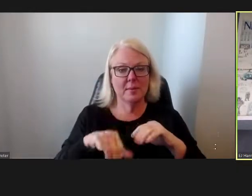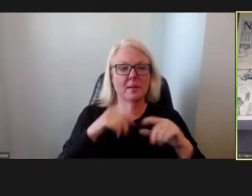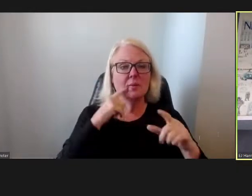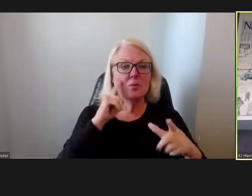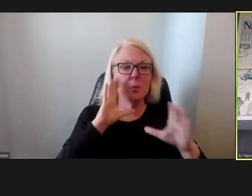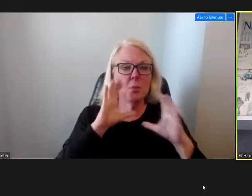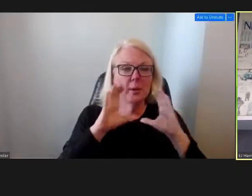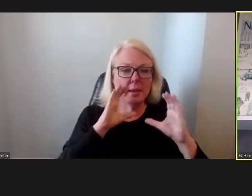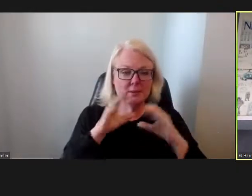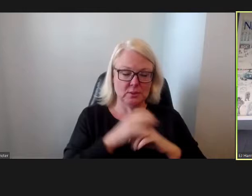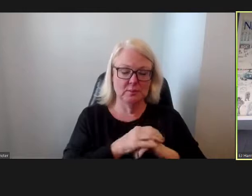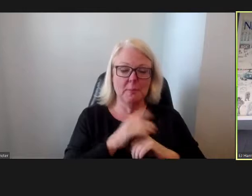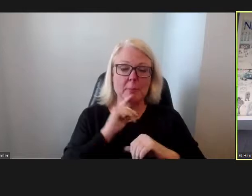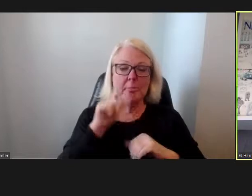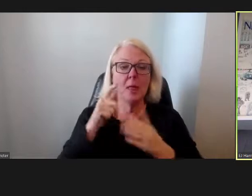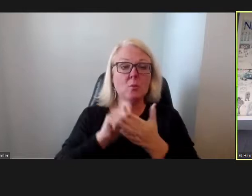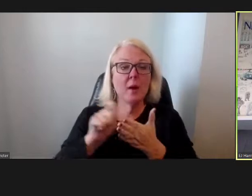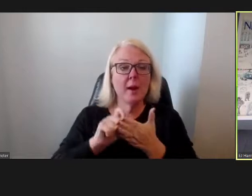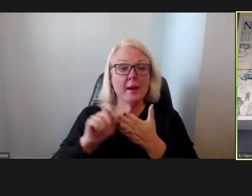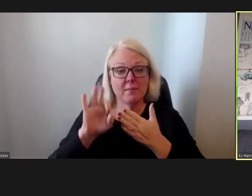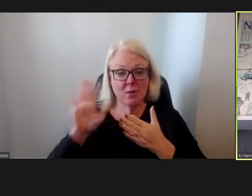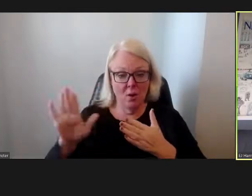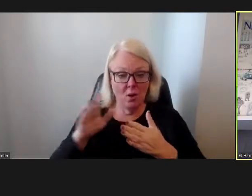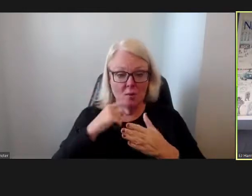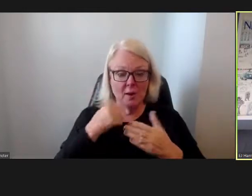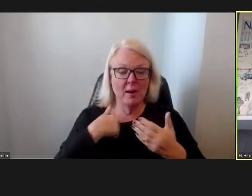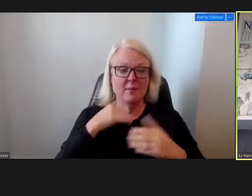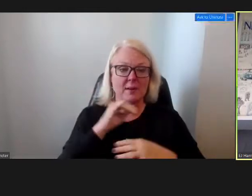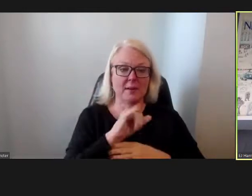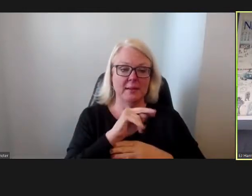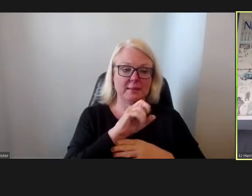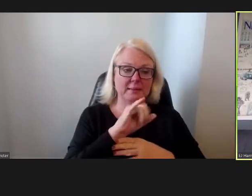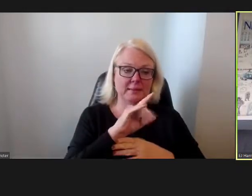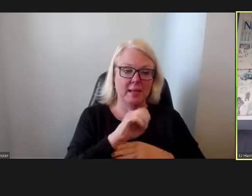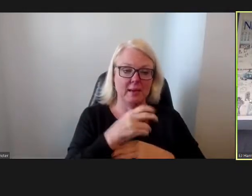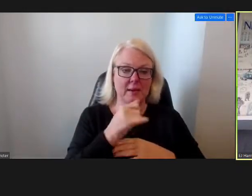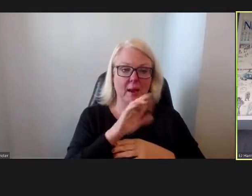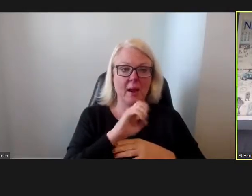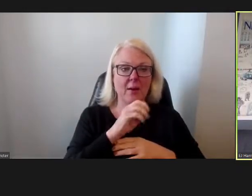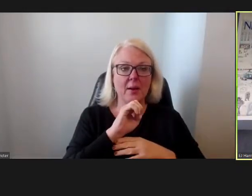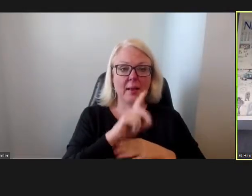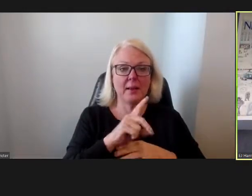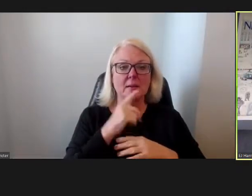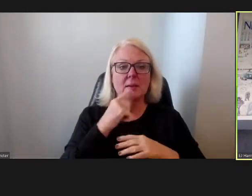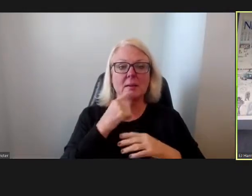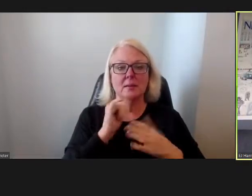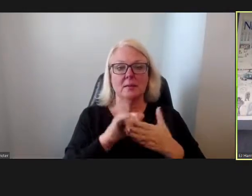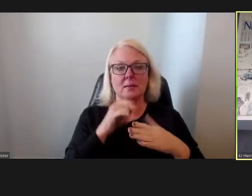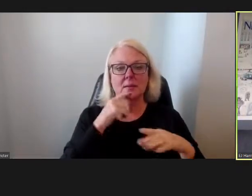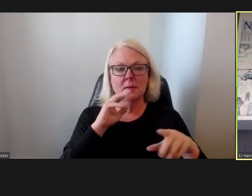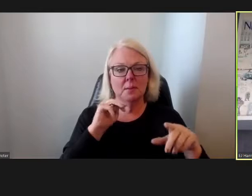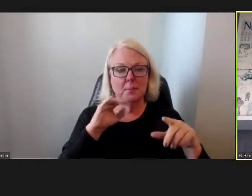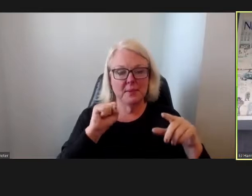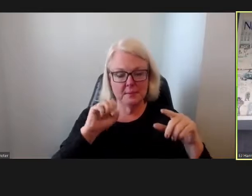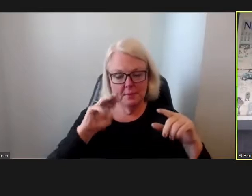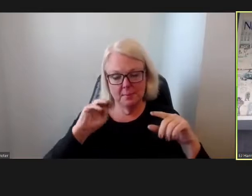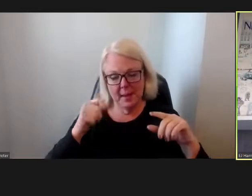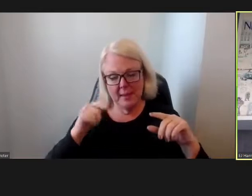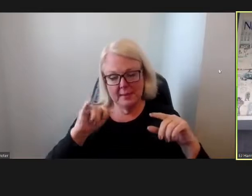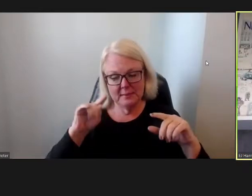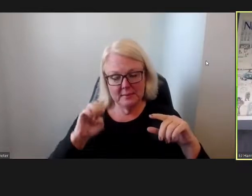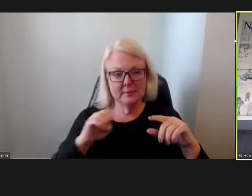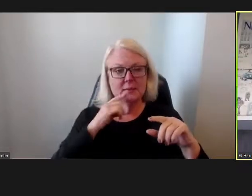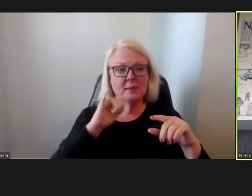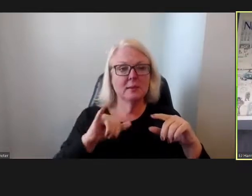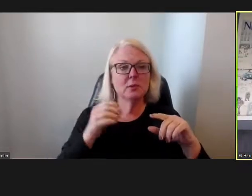Communication. Other writing of hers appears in Inside Higher Ed, Disability Studies Quarterly, Ms. Magazine, and Kairos, a journal